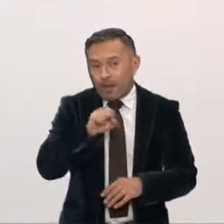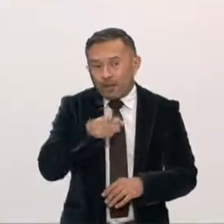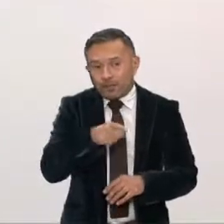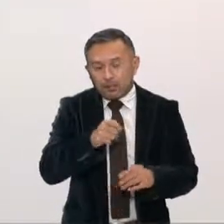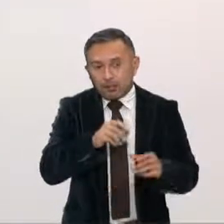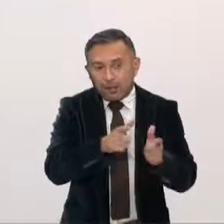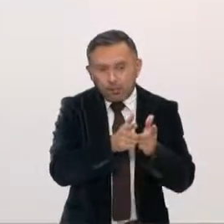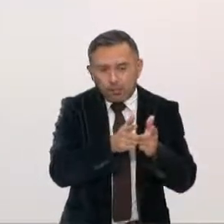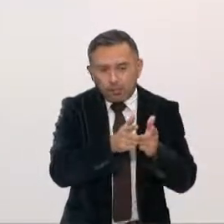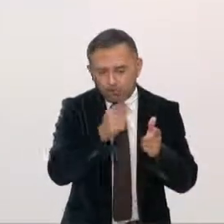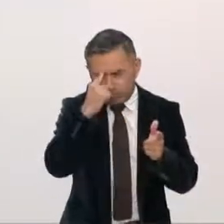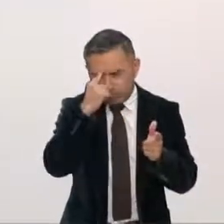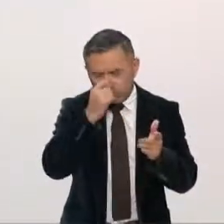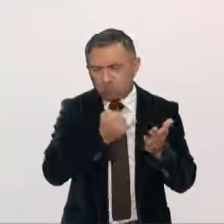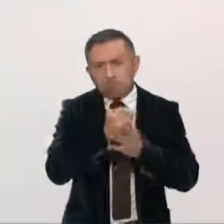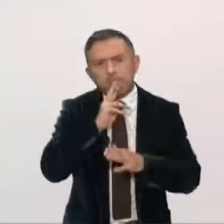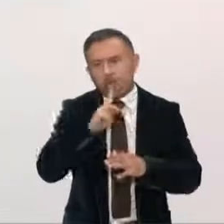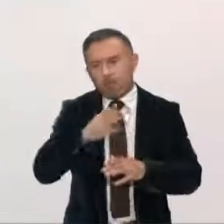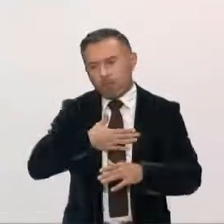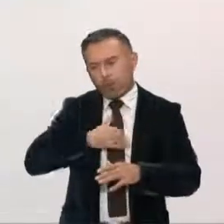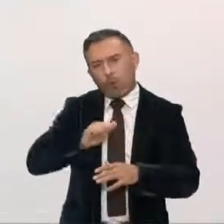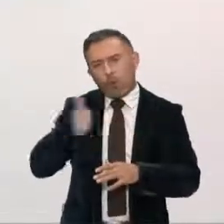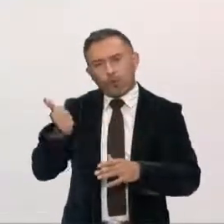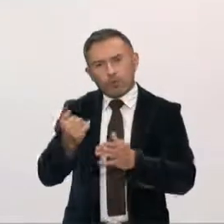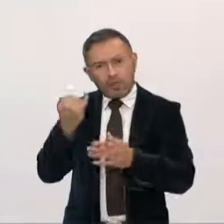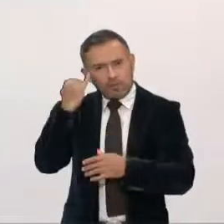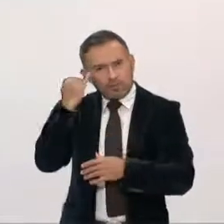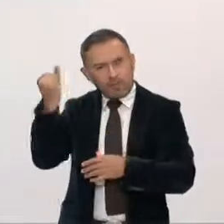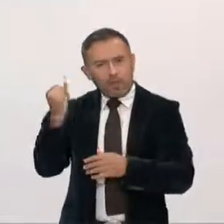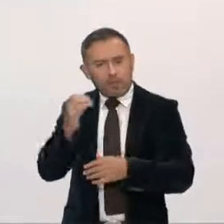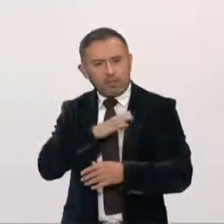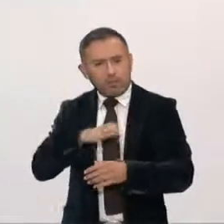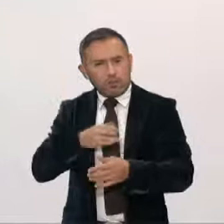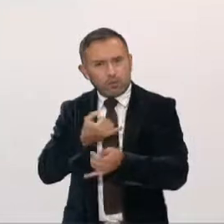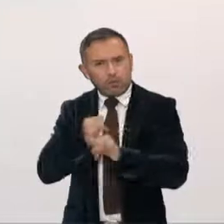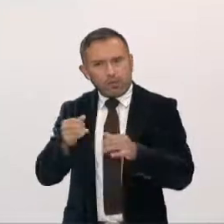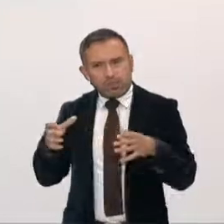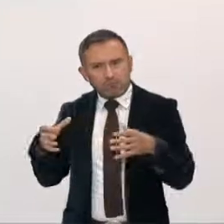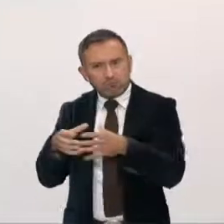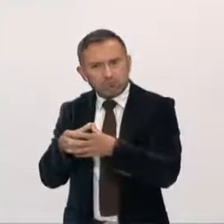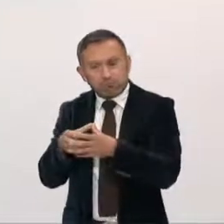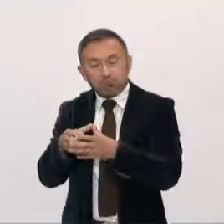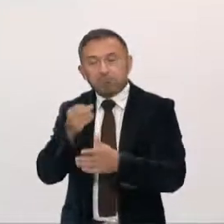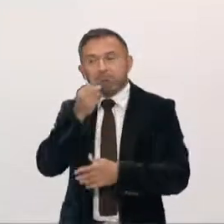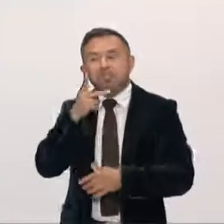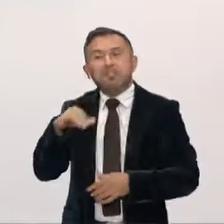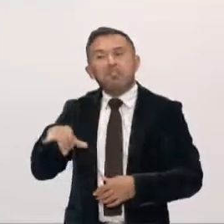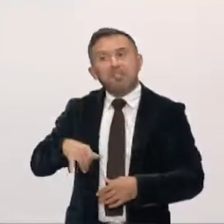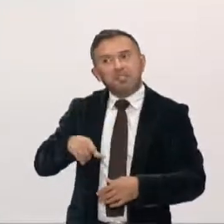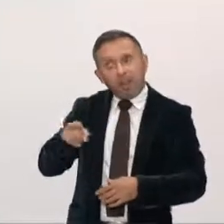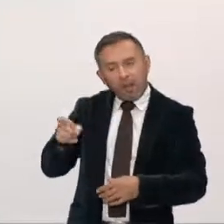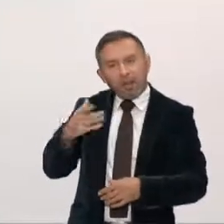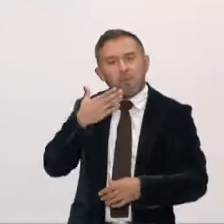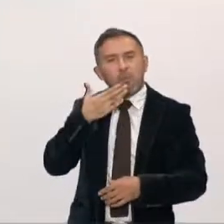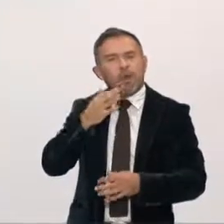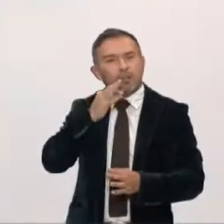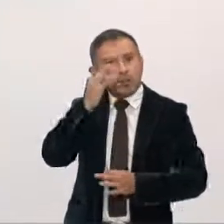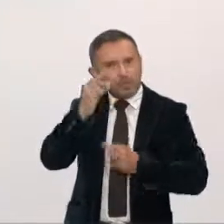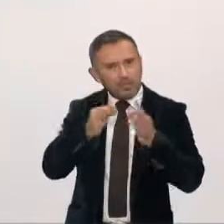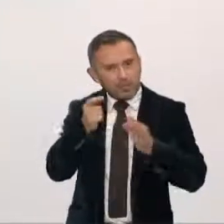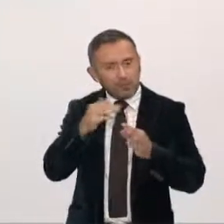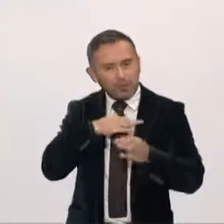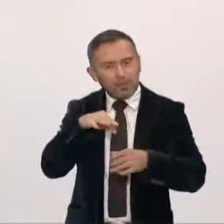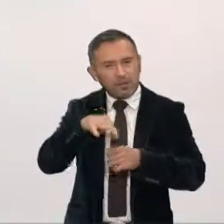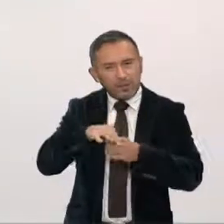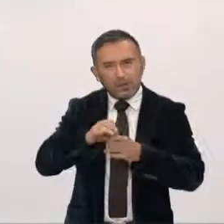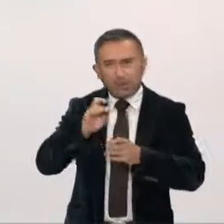Morales, she decided to create her own alternative. So this is very interesting because in this regard, these are very